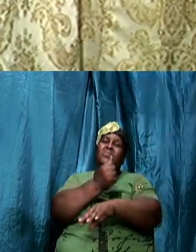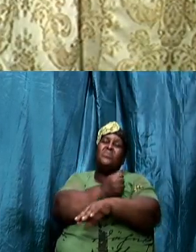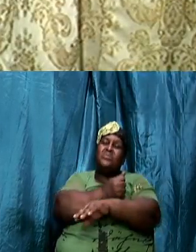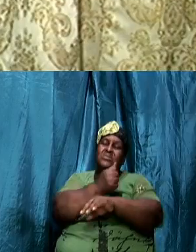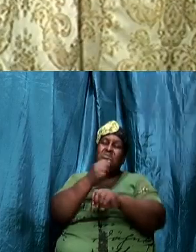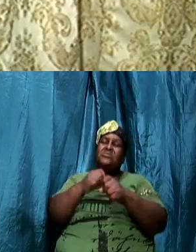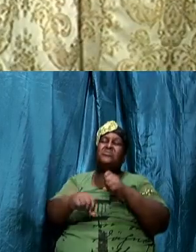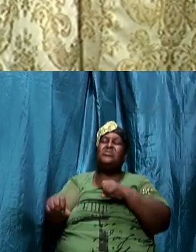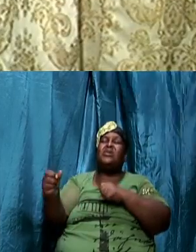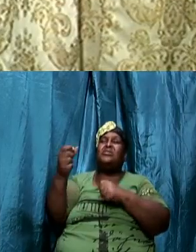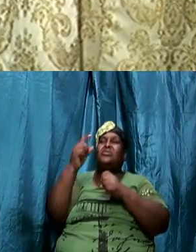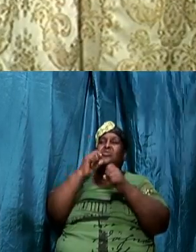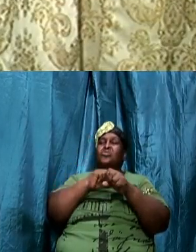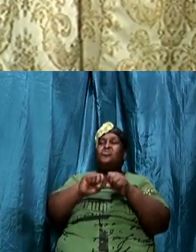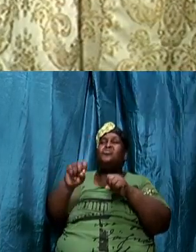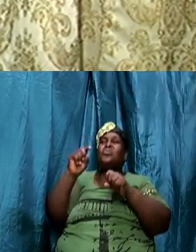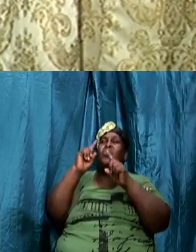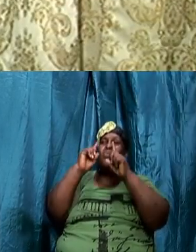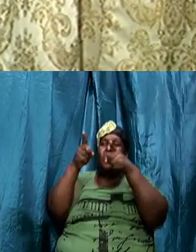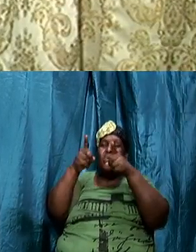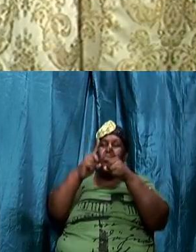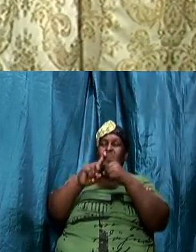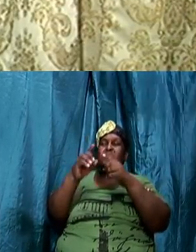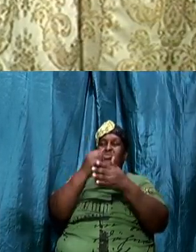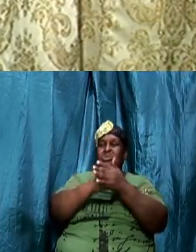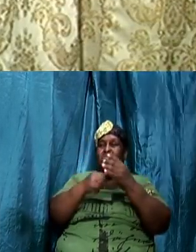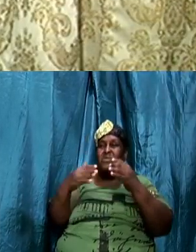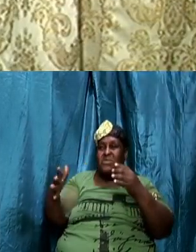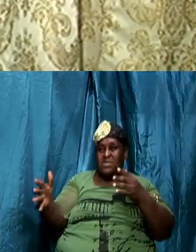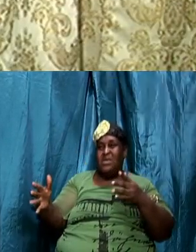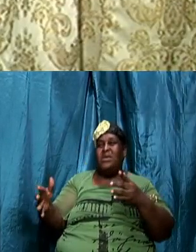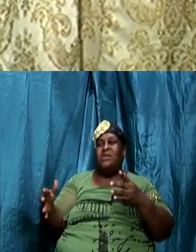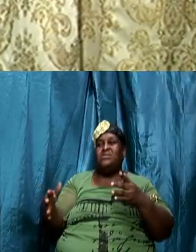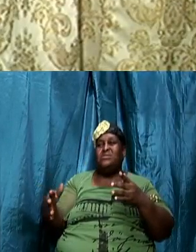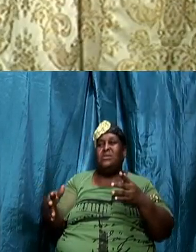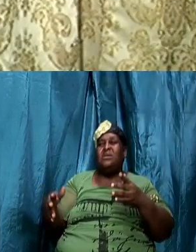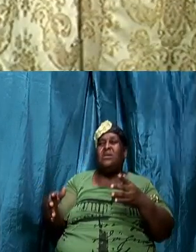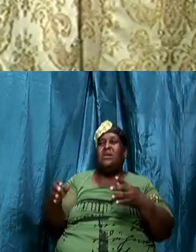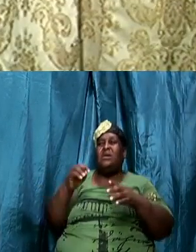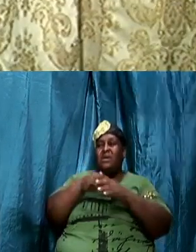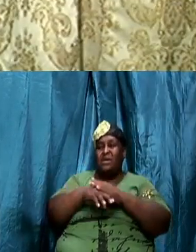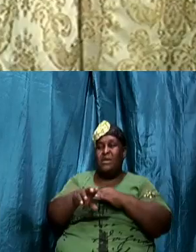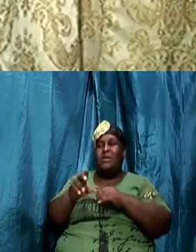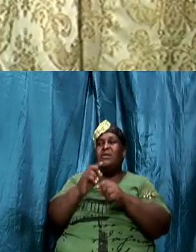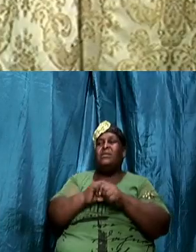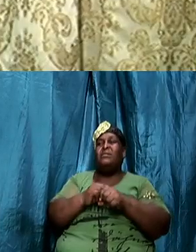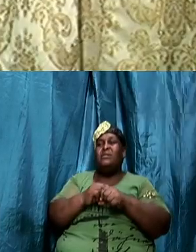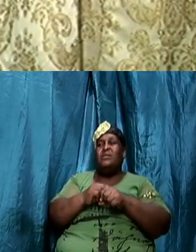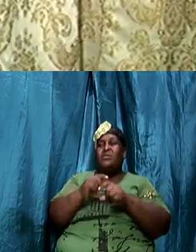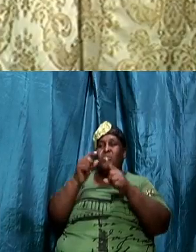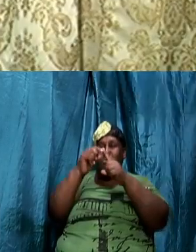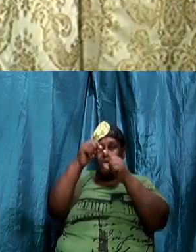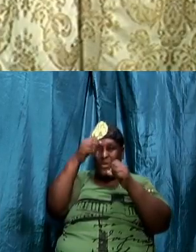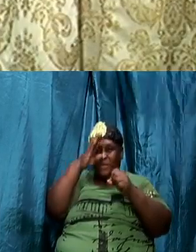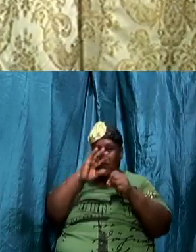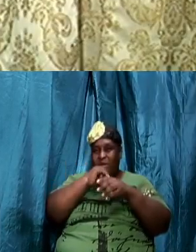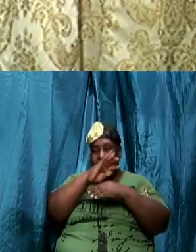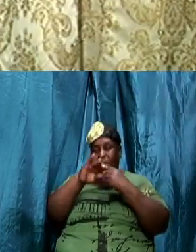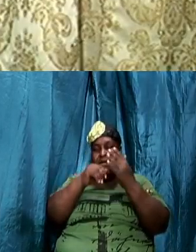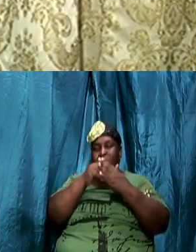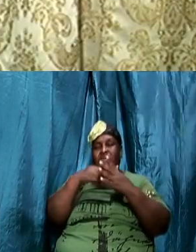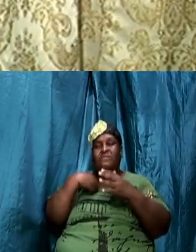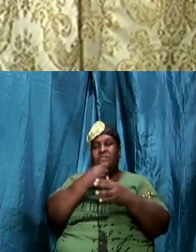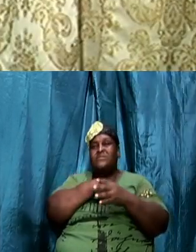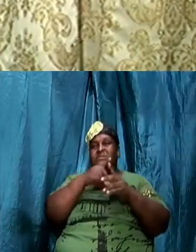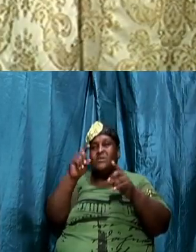that we can go to something that I have outlined in slides that all of us need to know. But I mentioned just